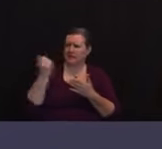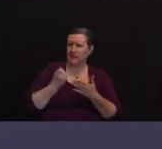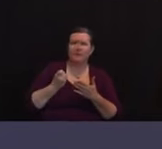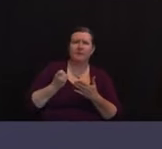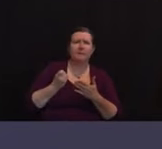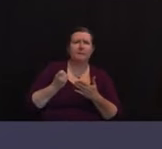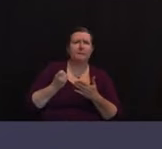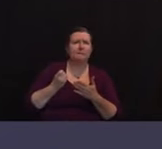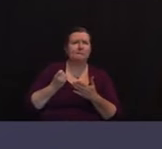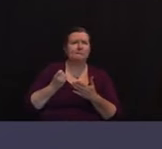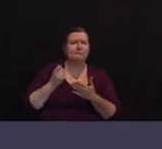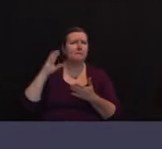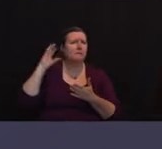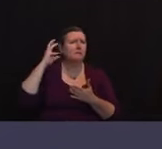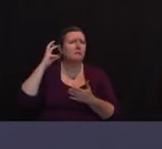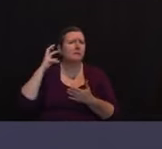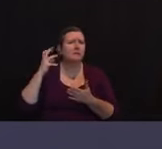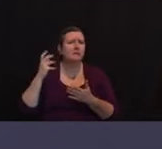I'd be open-minded to that.